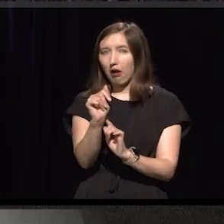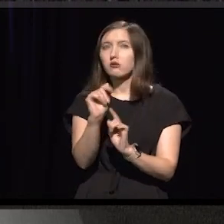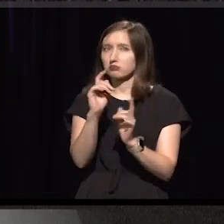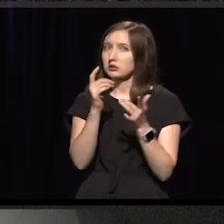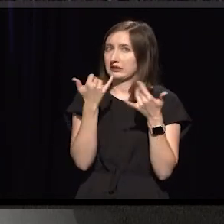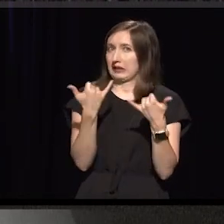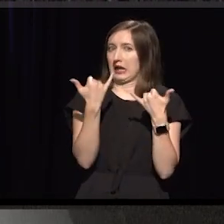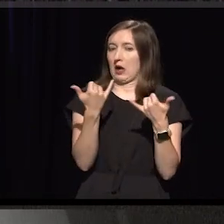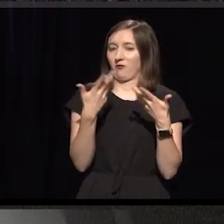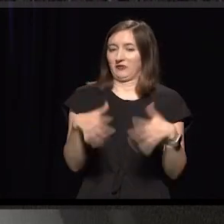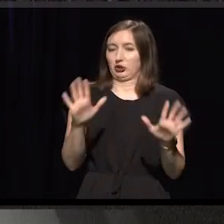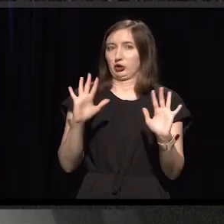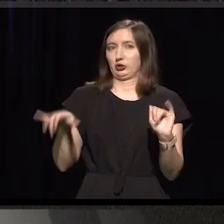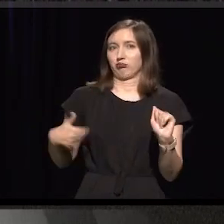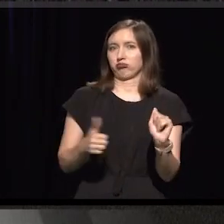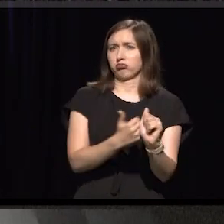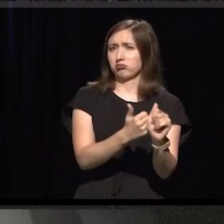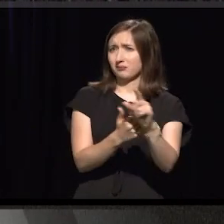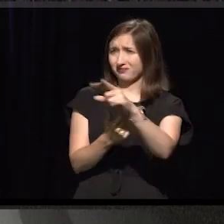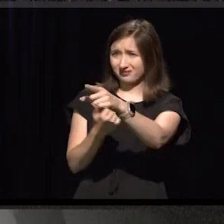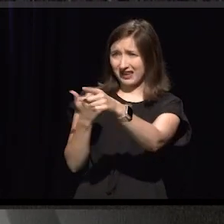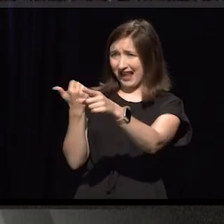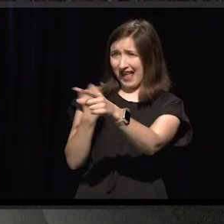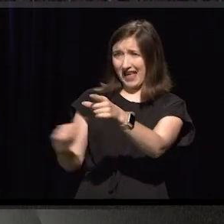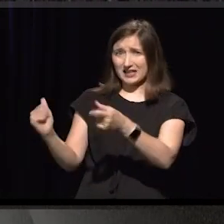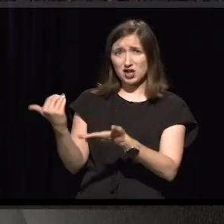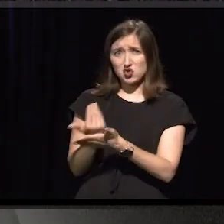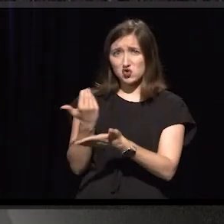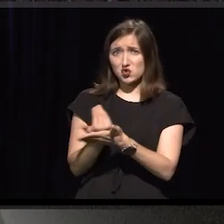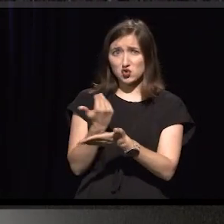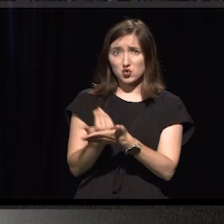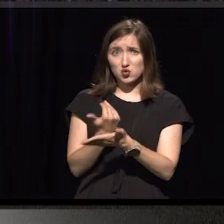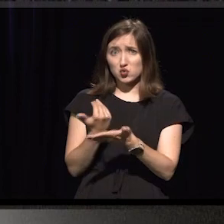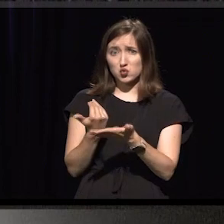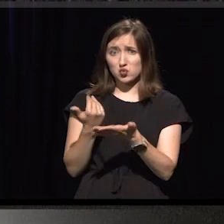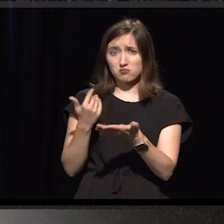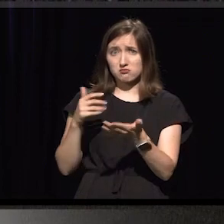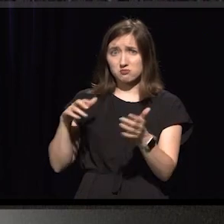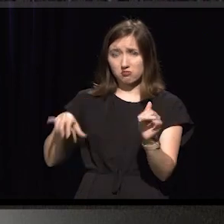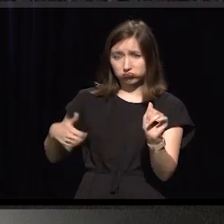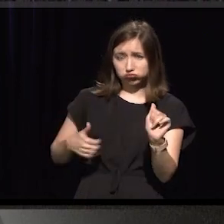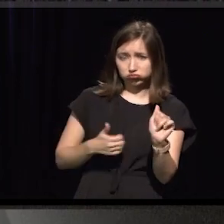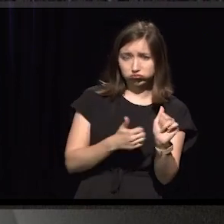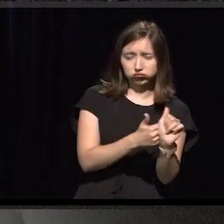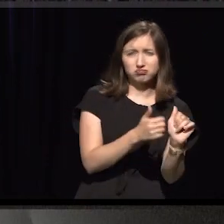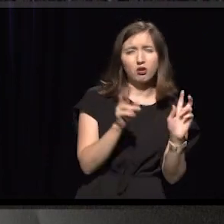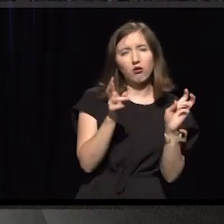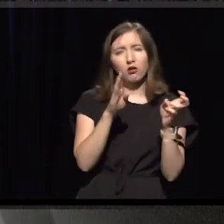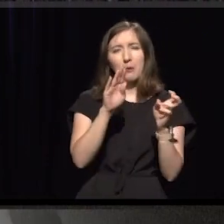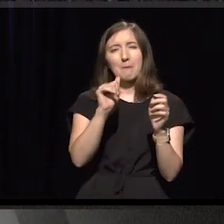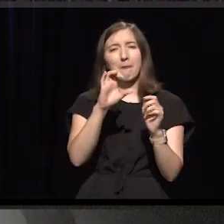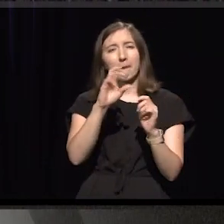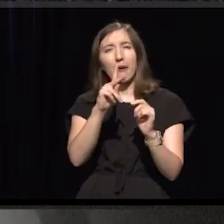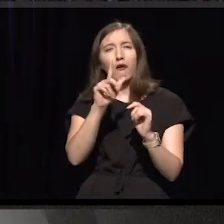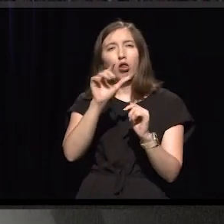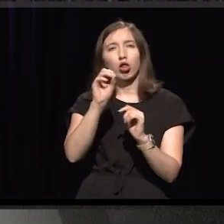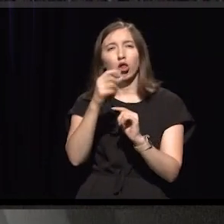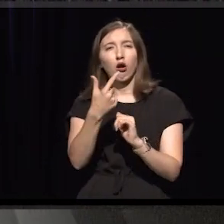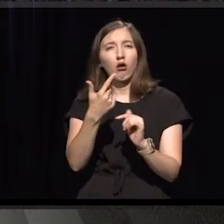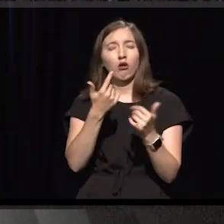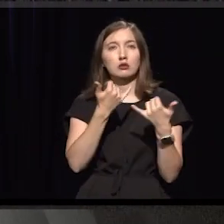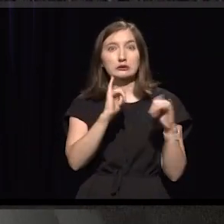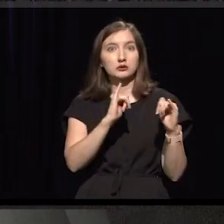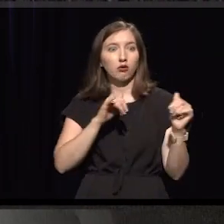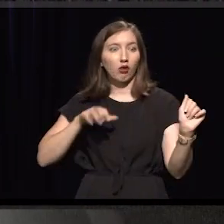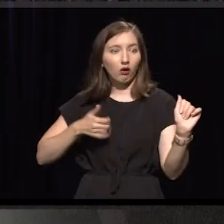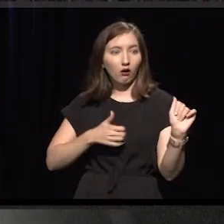any potential backlog numbers be coming in then, or is it like we're done with the backlog? Well, there's always backlogs at the labs, so it's